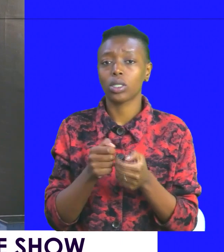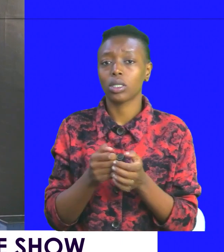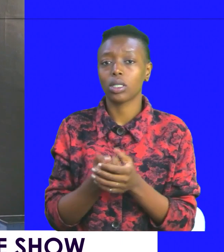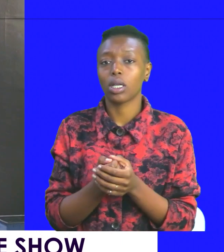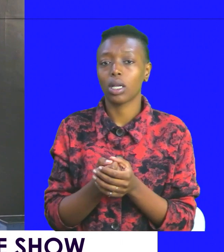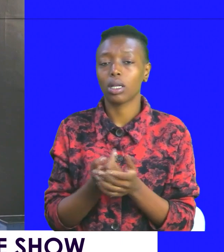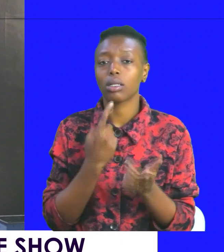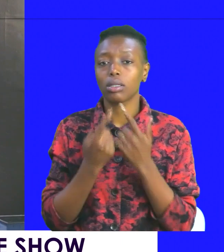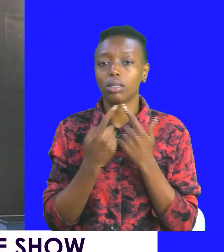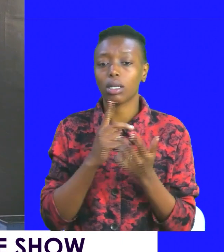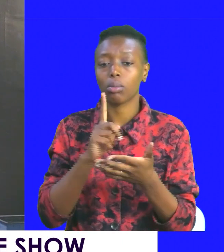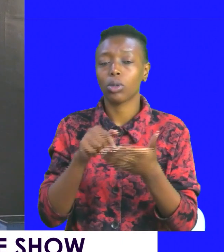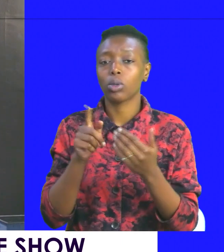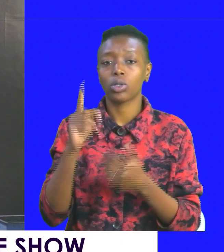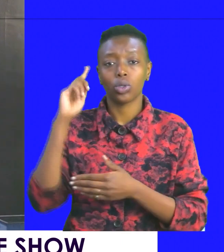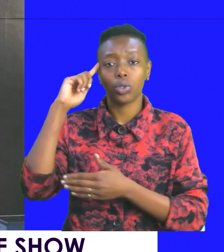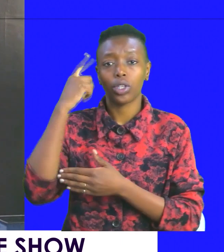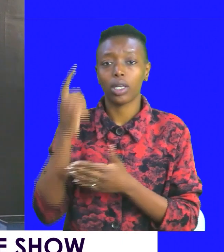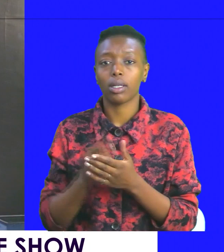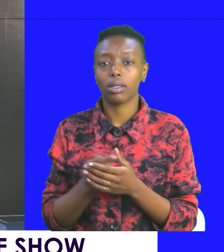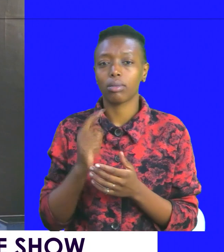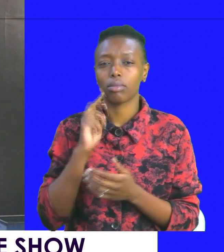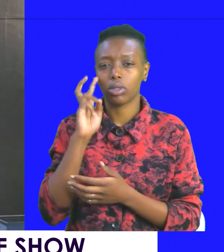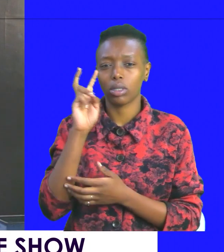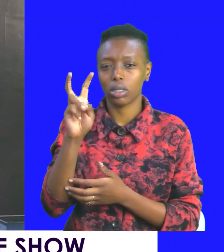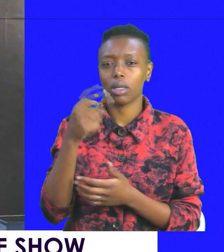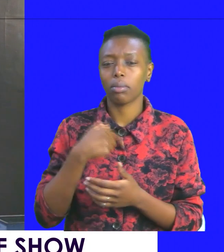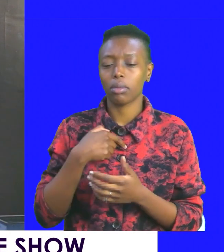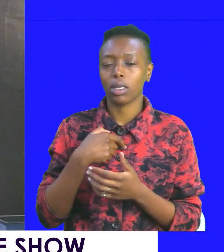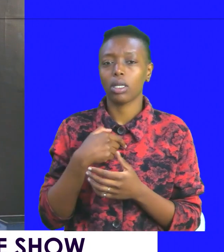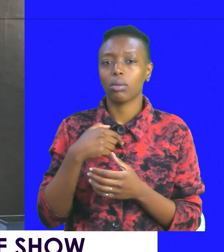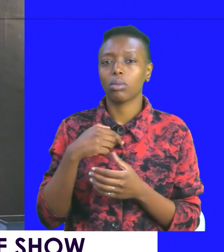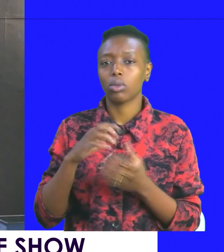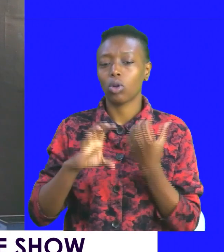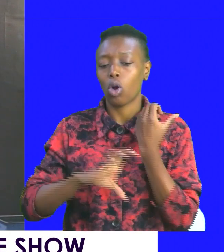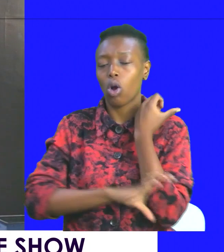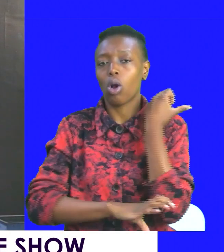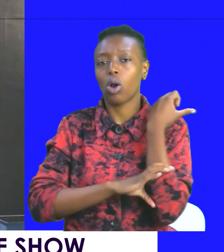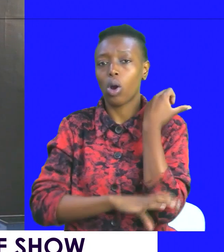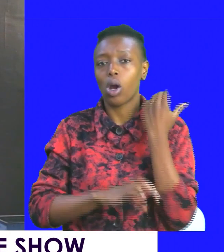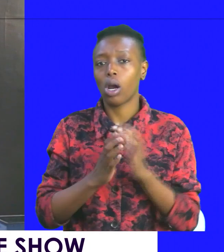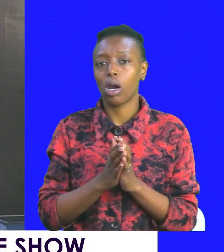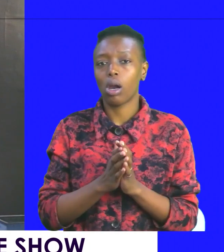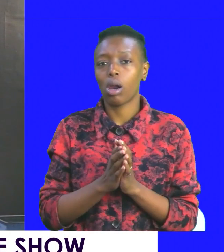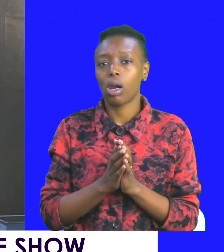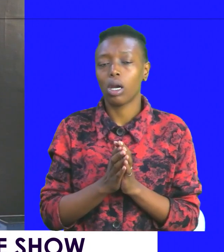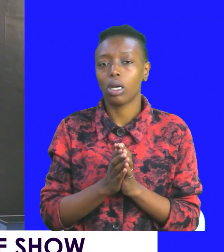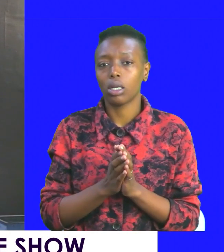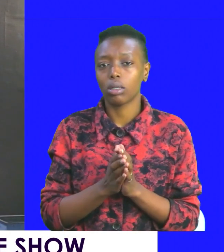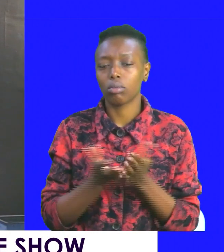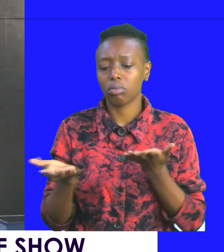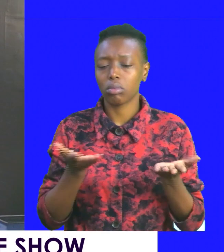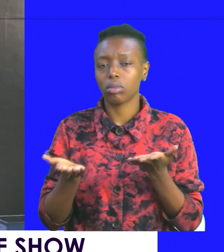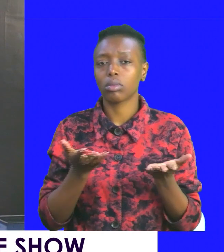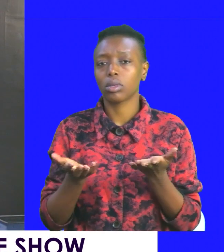feedback. You see, I'm going deeper into country now. You see, there are things that we experience